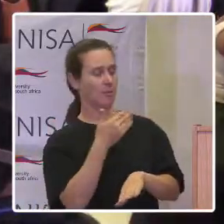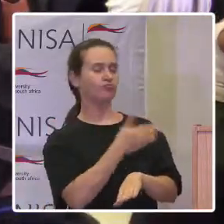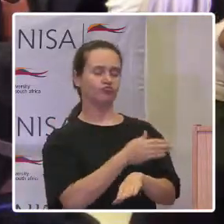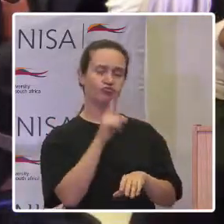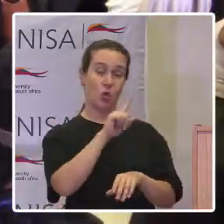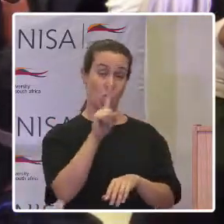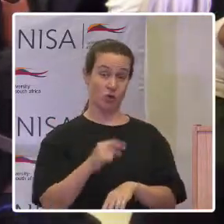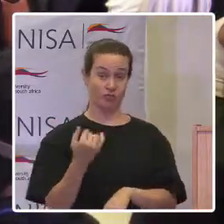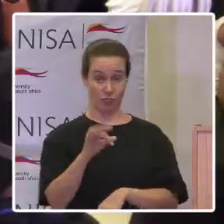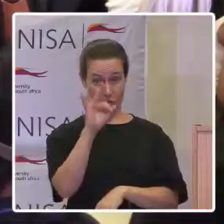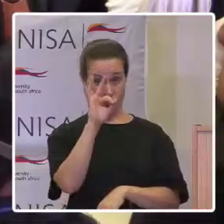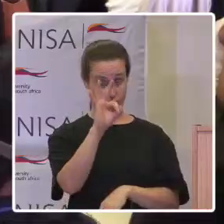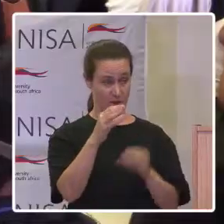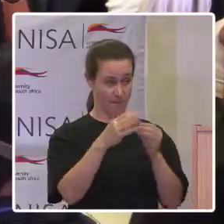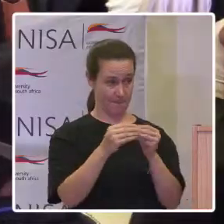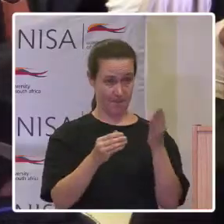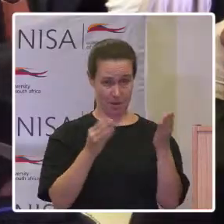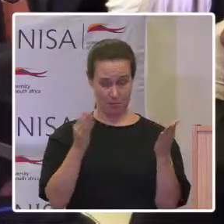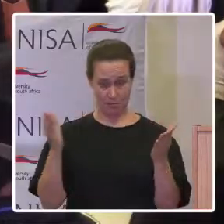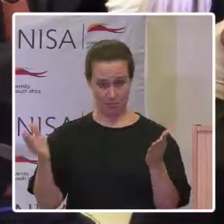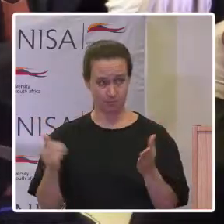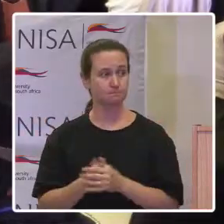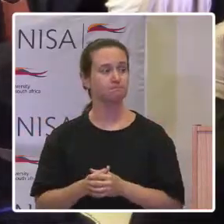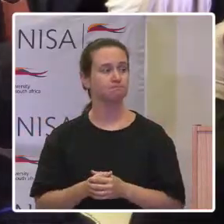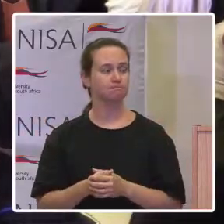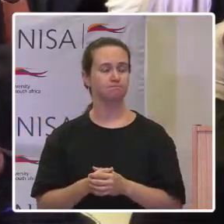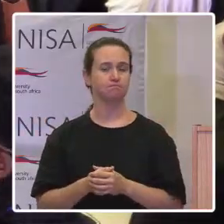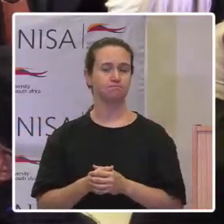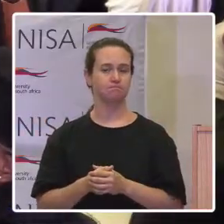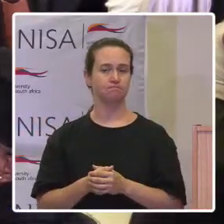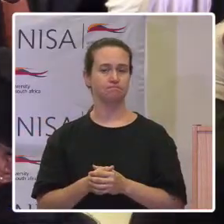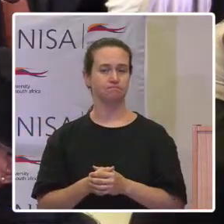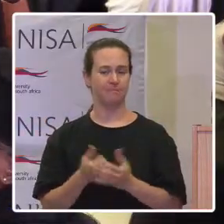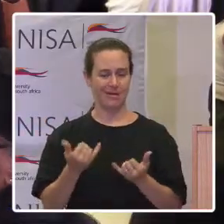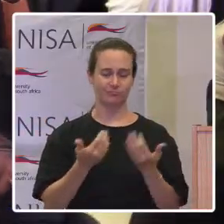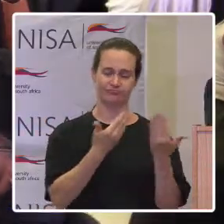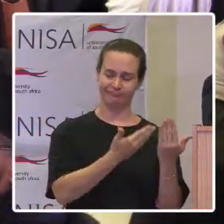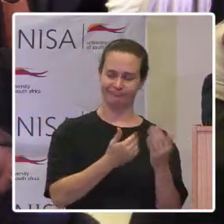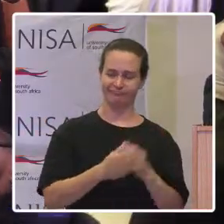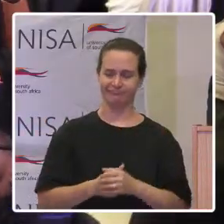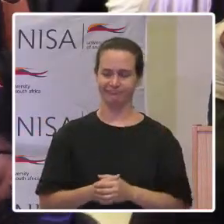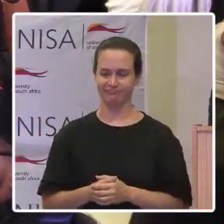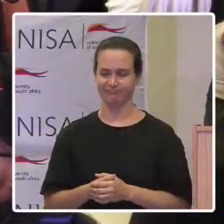from 3 members of the gallery here. Over to you.